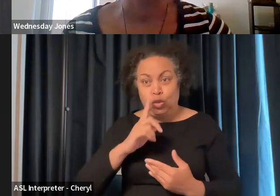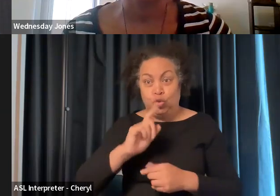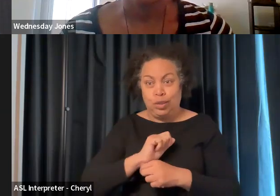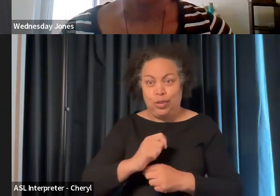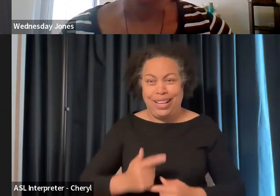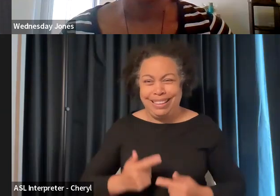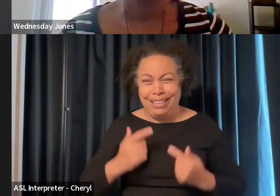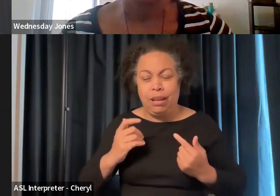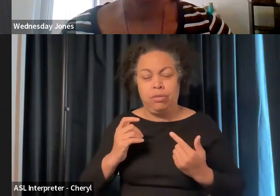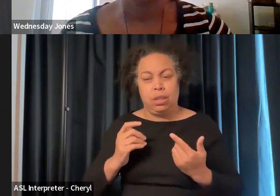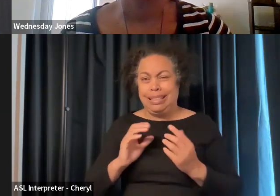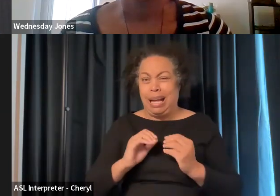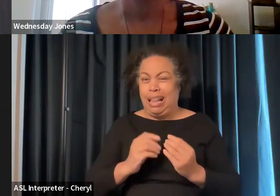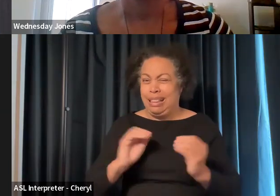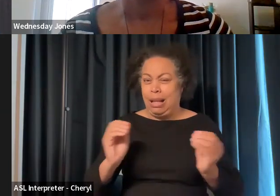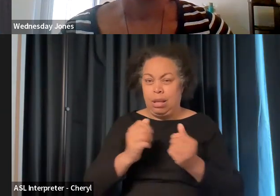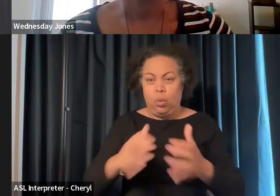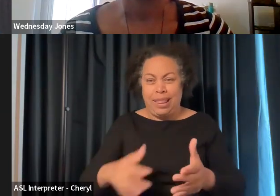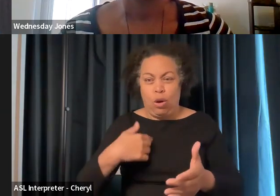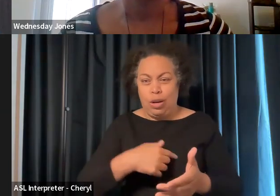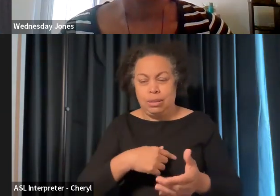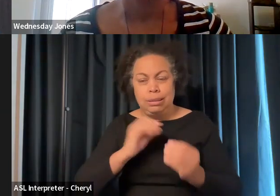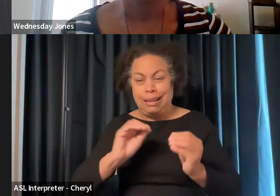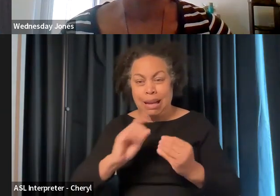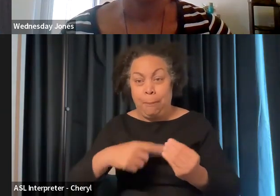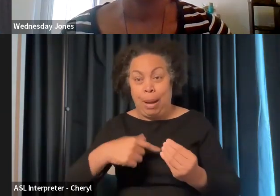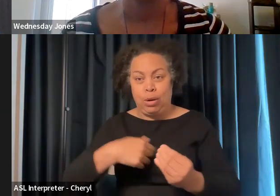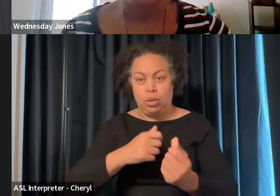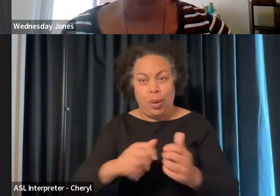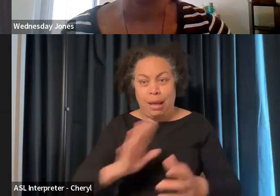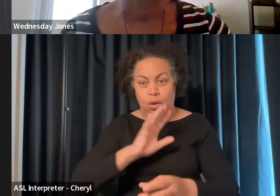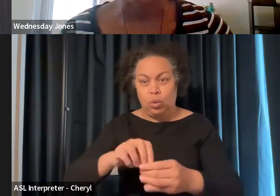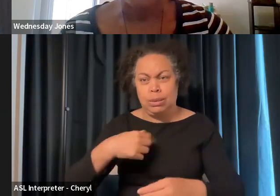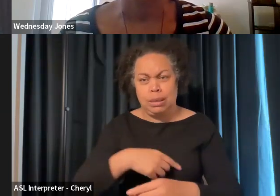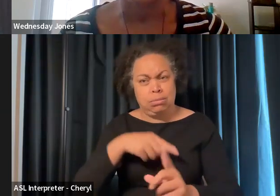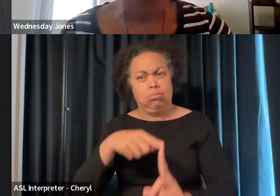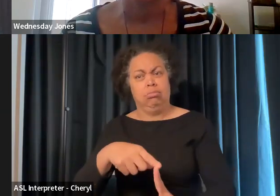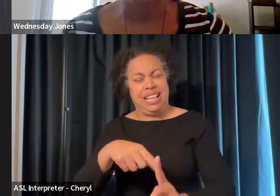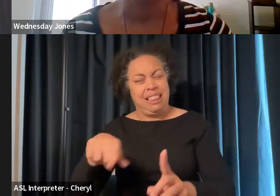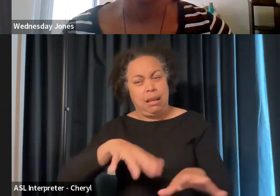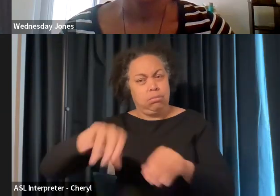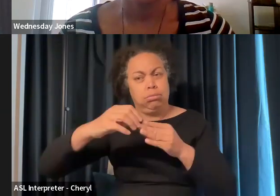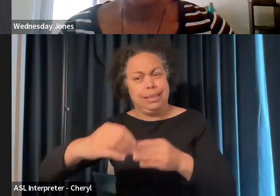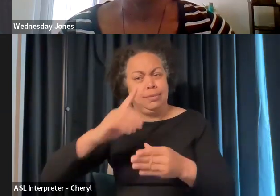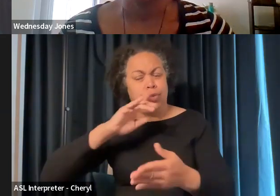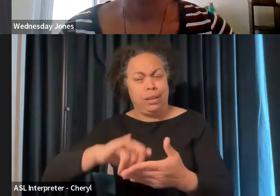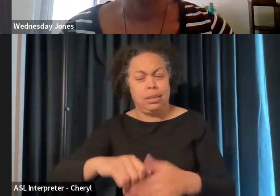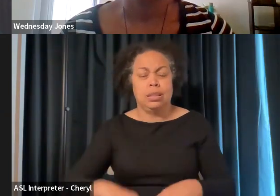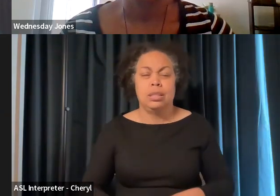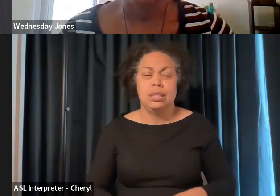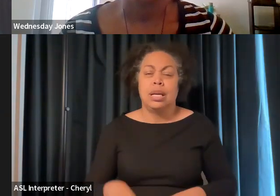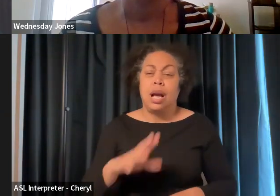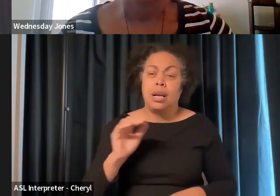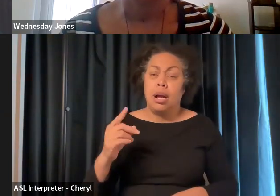us, and even people who making sure to focus on people who may be forgotten, like for example